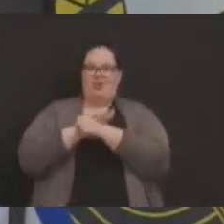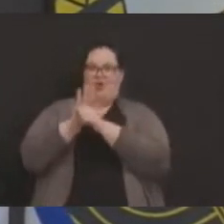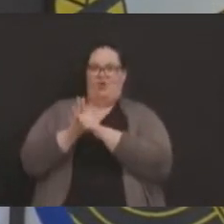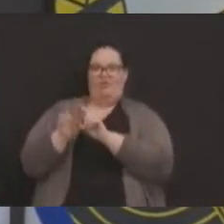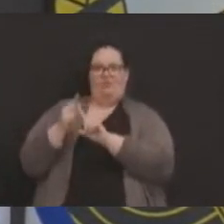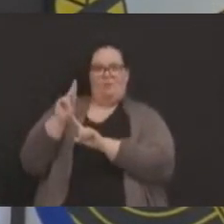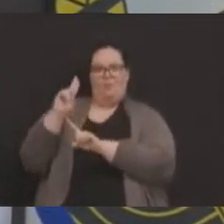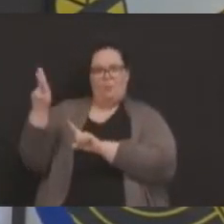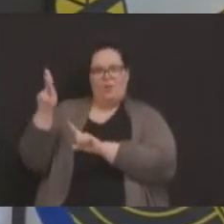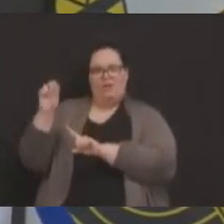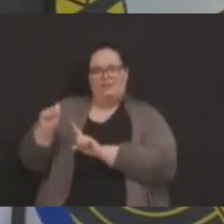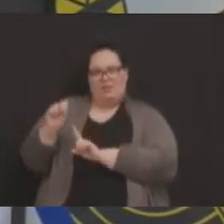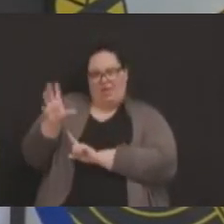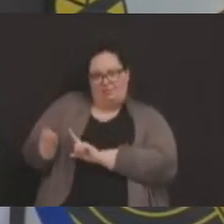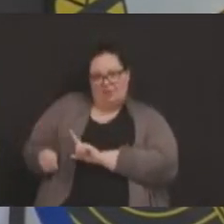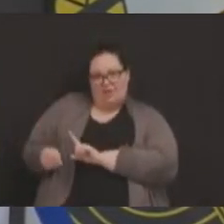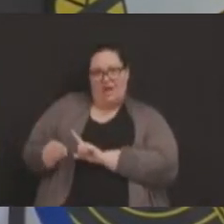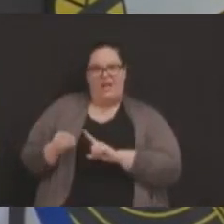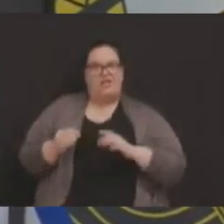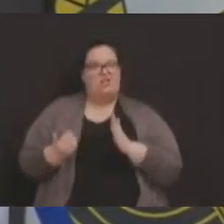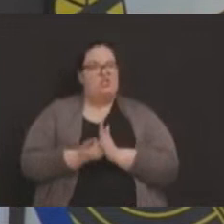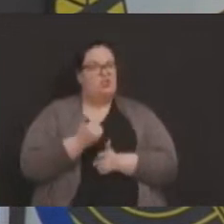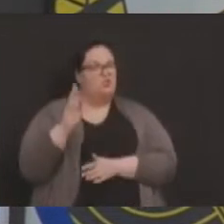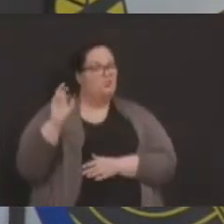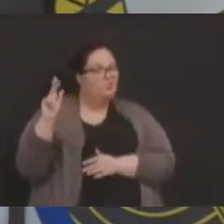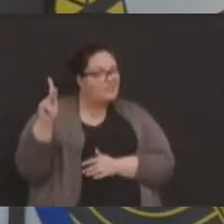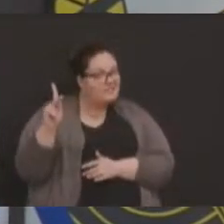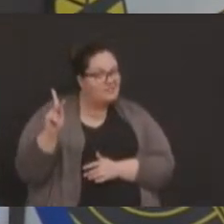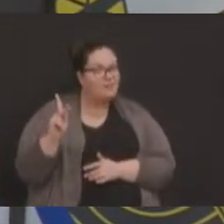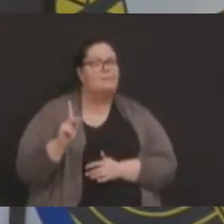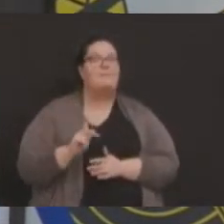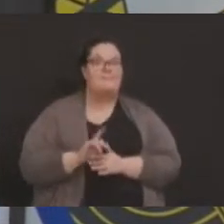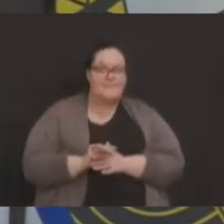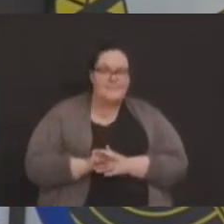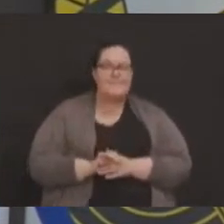our goal would be to go to